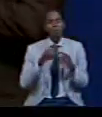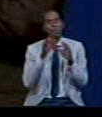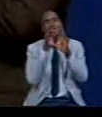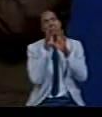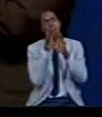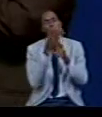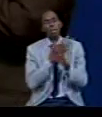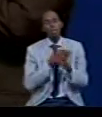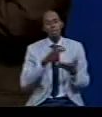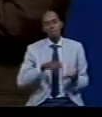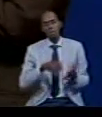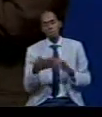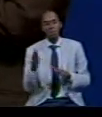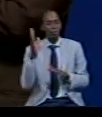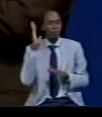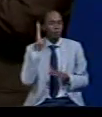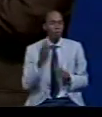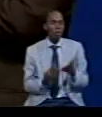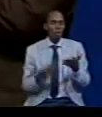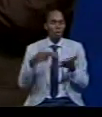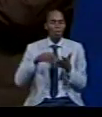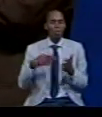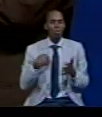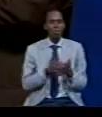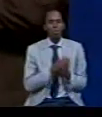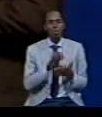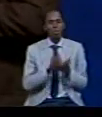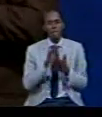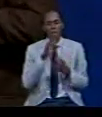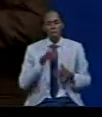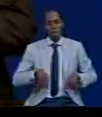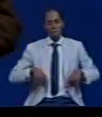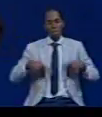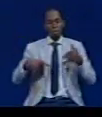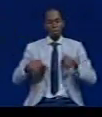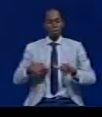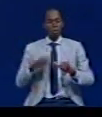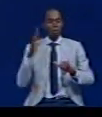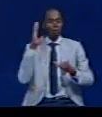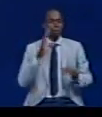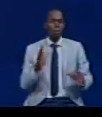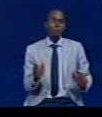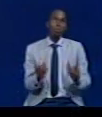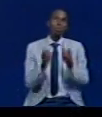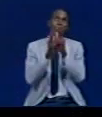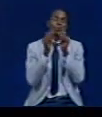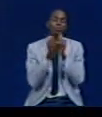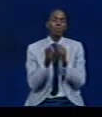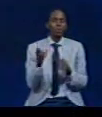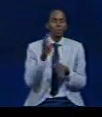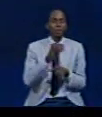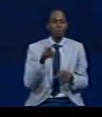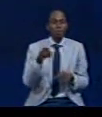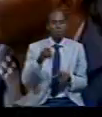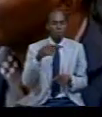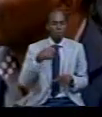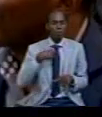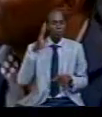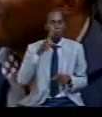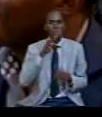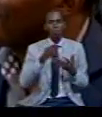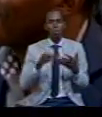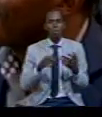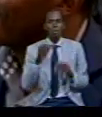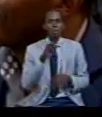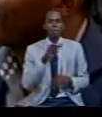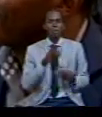rise, and we which are alive shall be caught up together with them, you will be among the number. Look